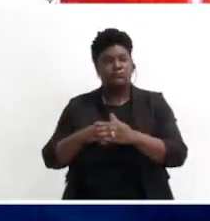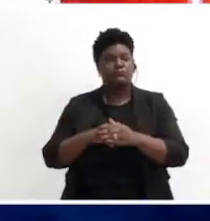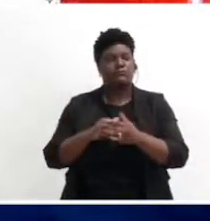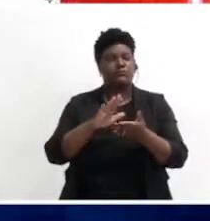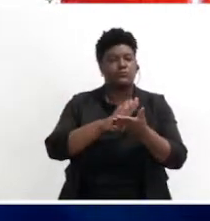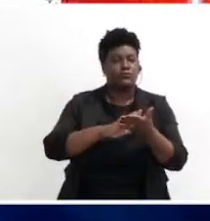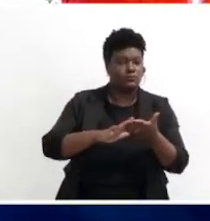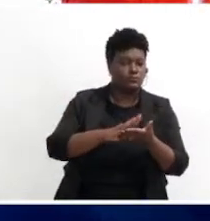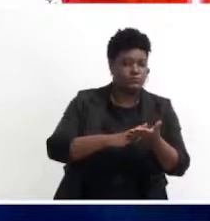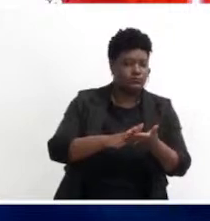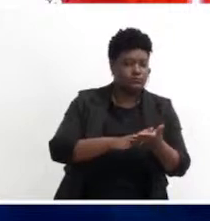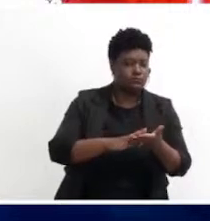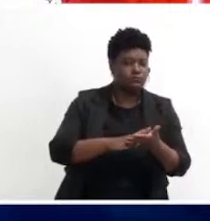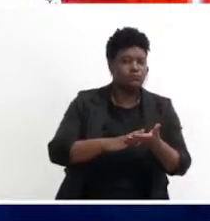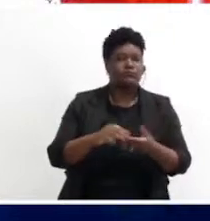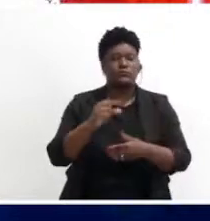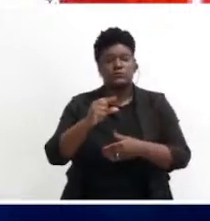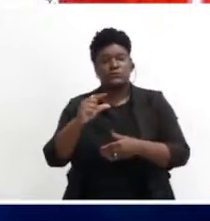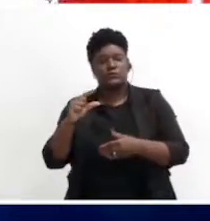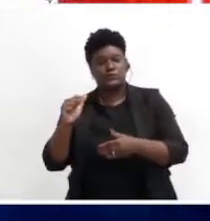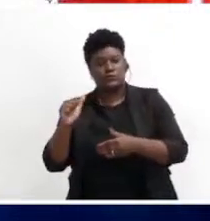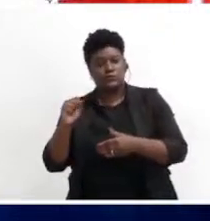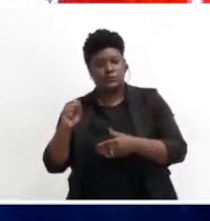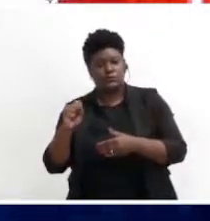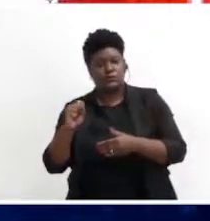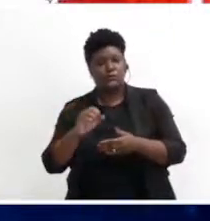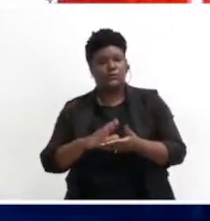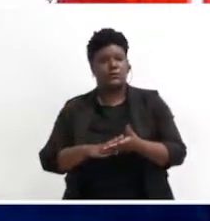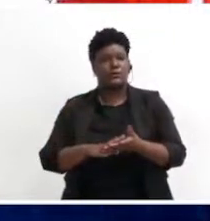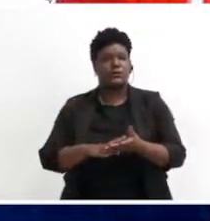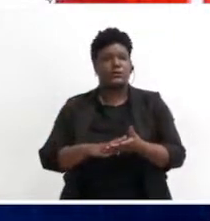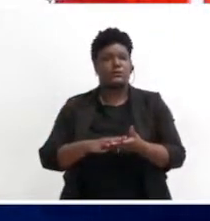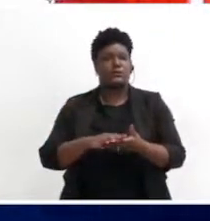forming gas or formic acid.